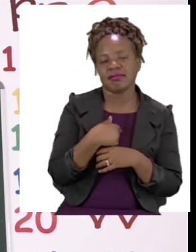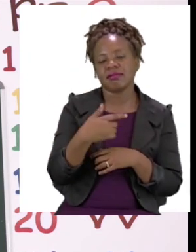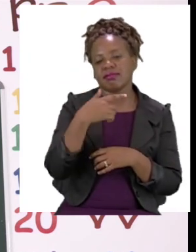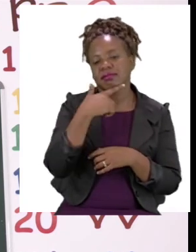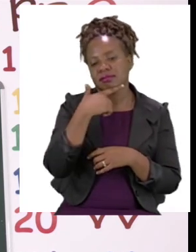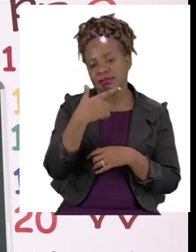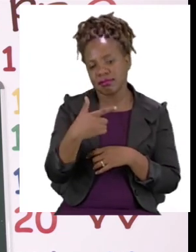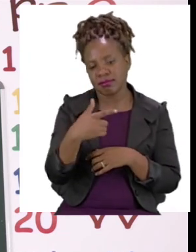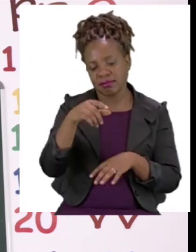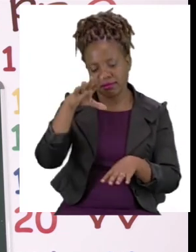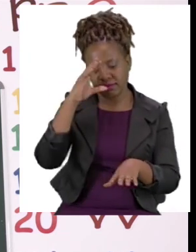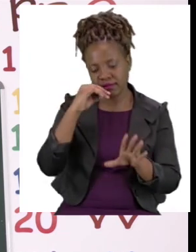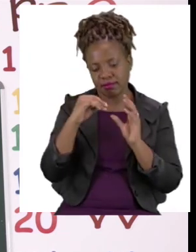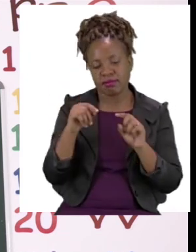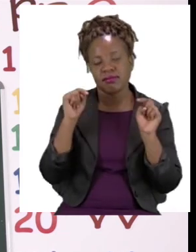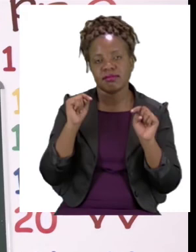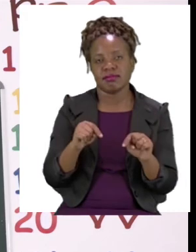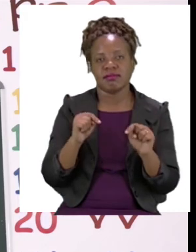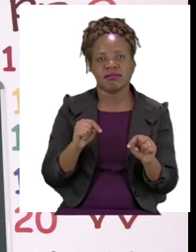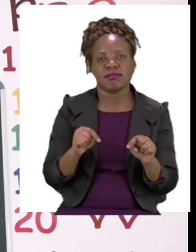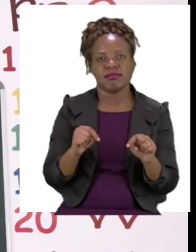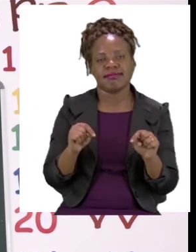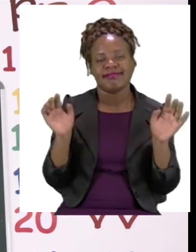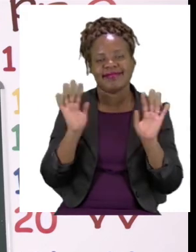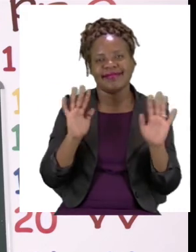thank you for joining us today and